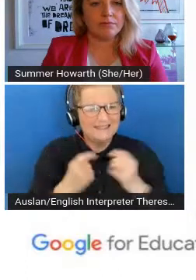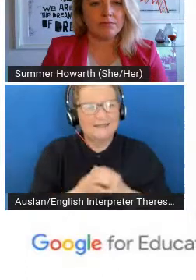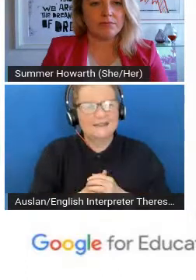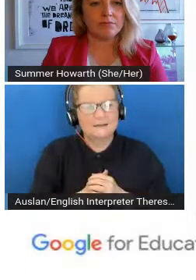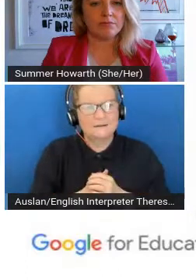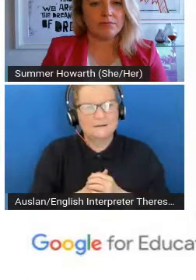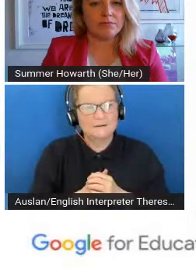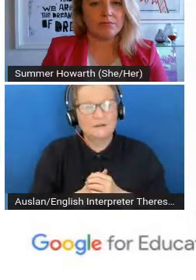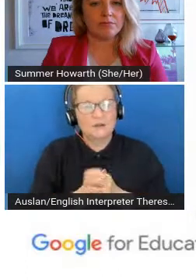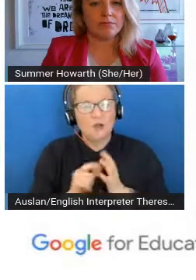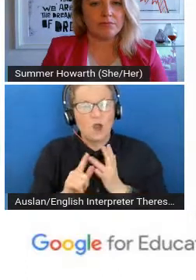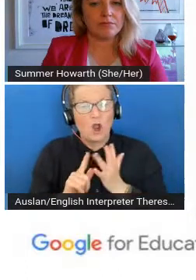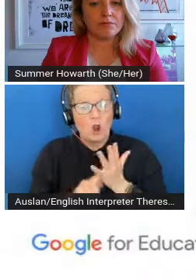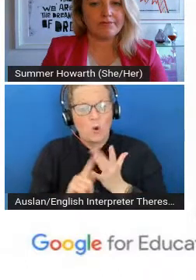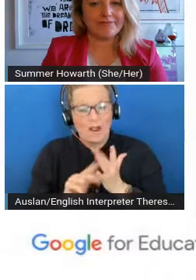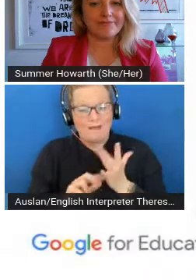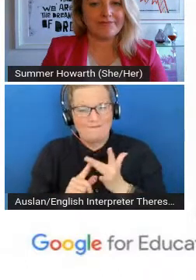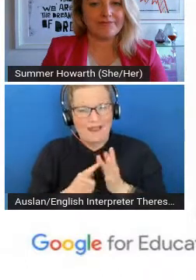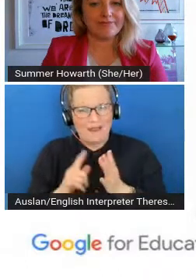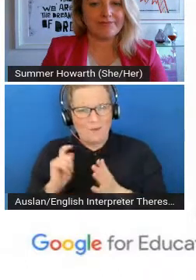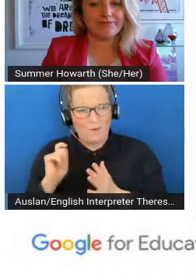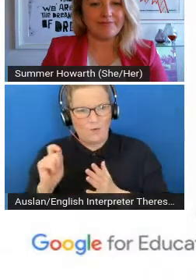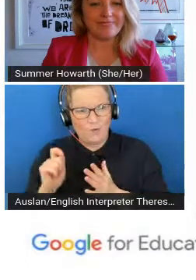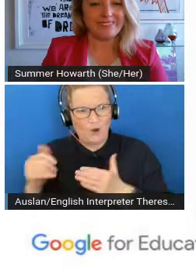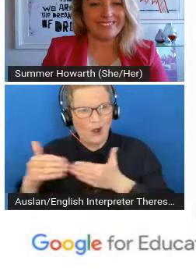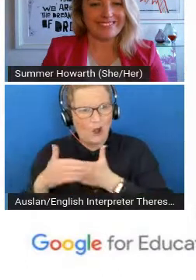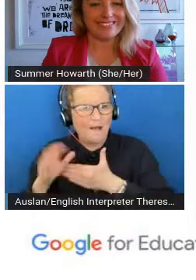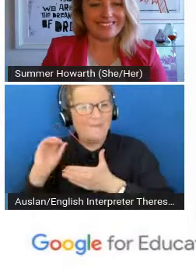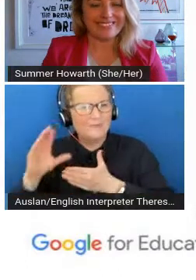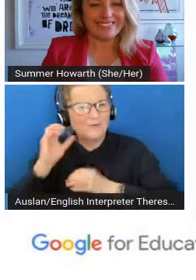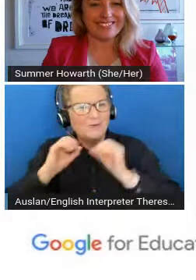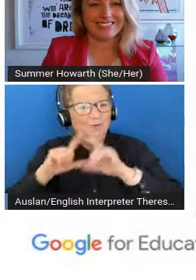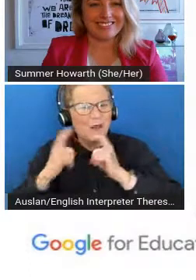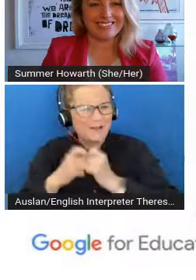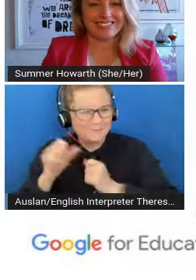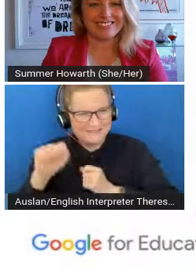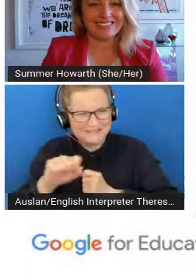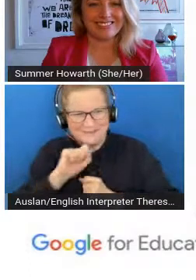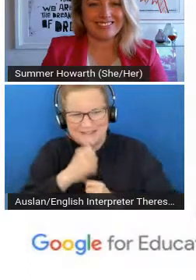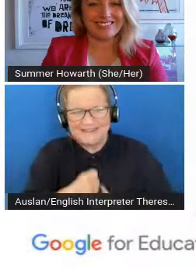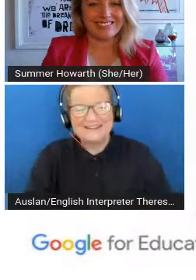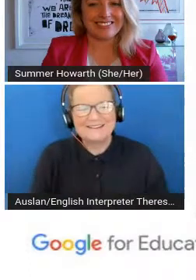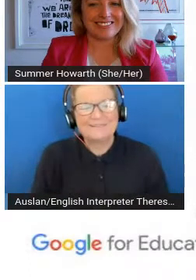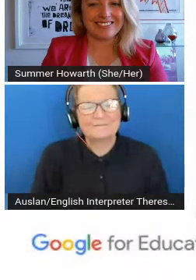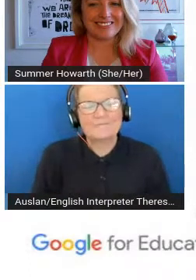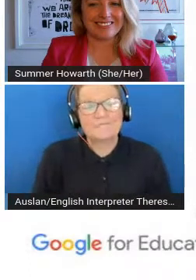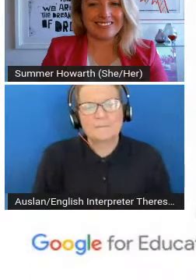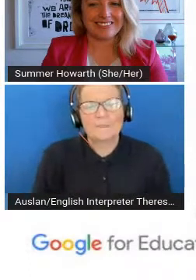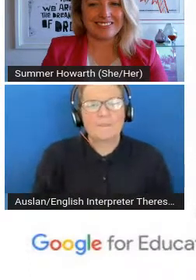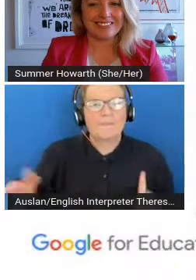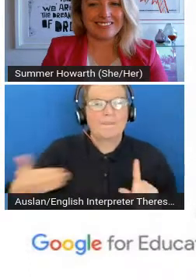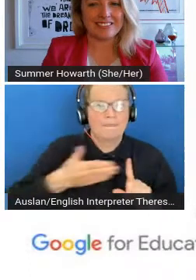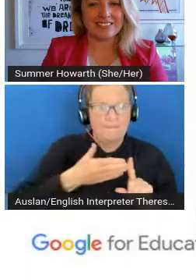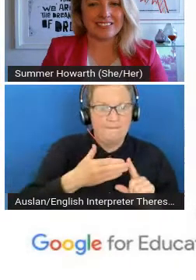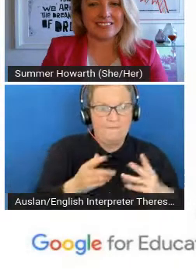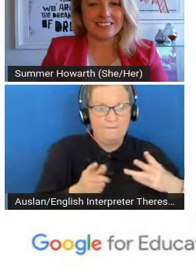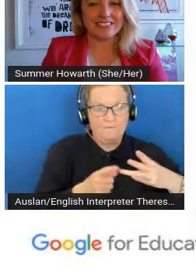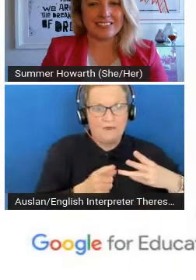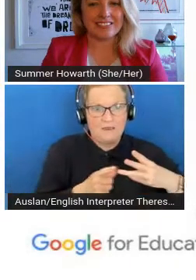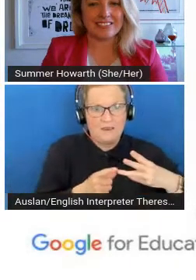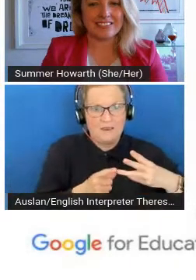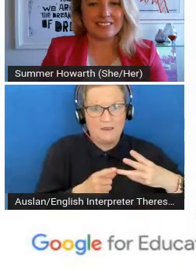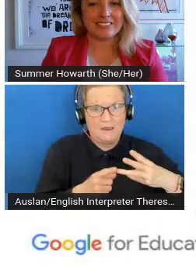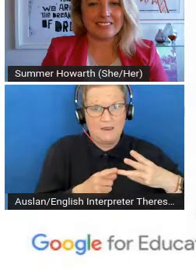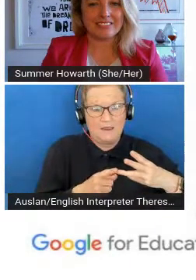Olivia, the slides will be coming onto Google Classroom. They're not there just yet, but they will be. What are the learners going to be doing during the input? Because that's